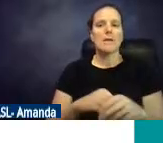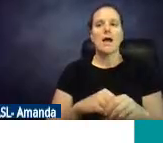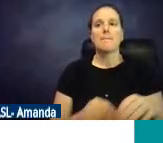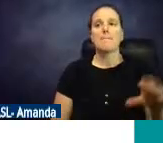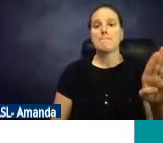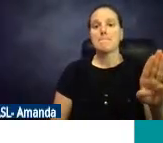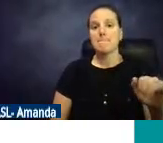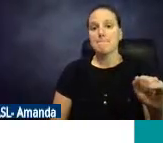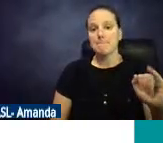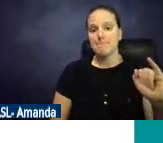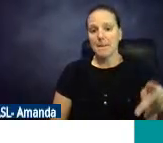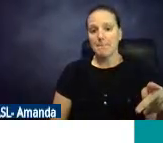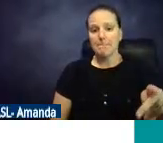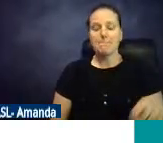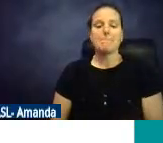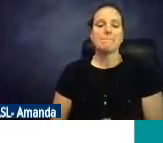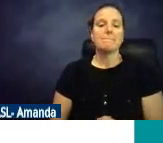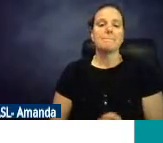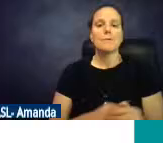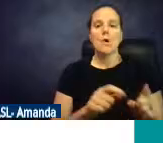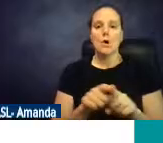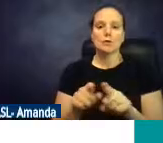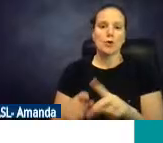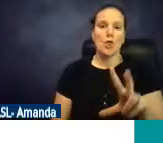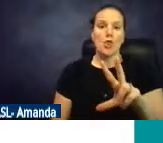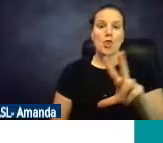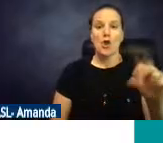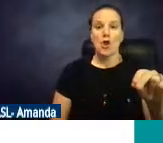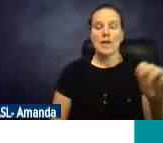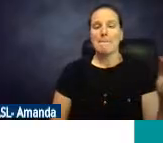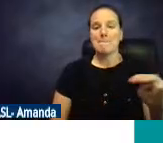well as we have a $30 million